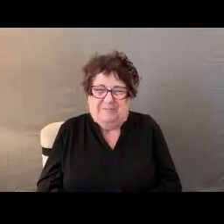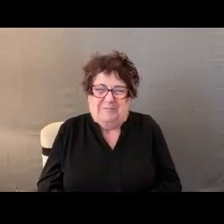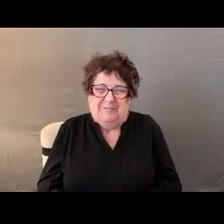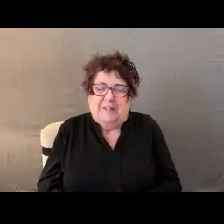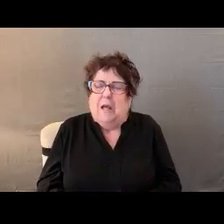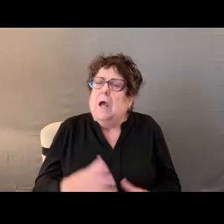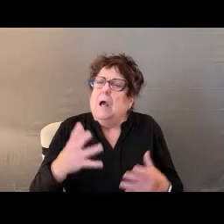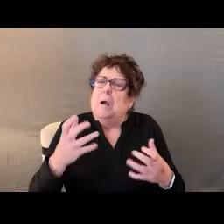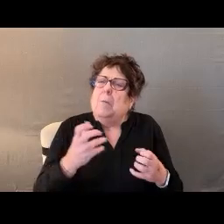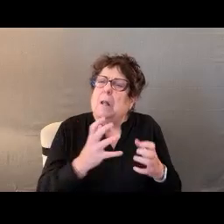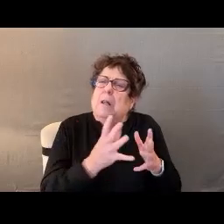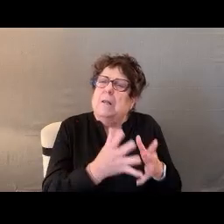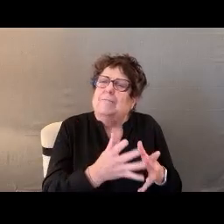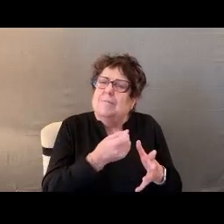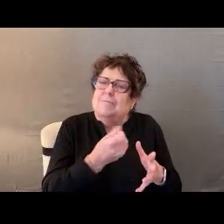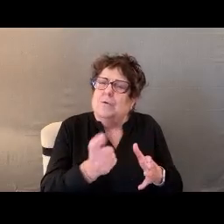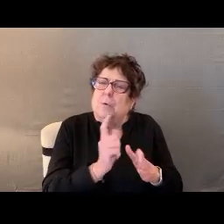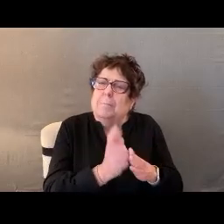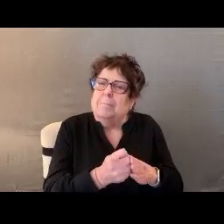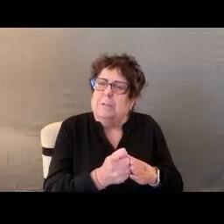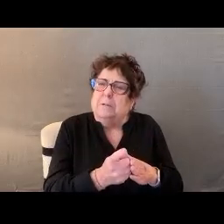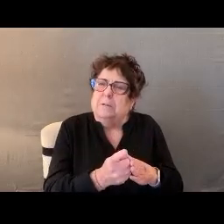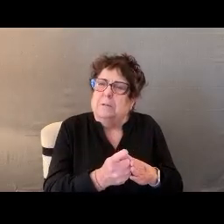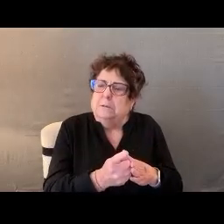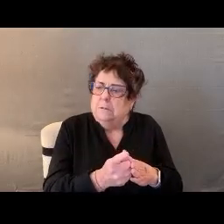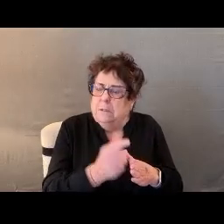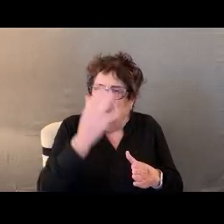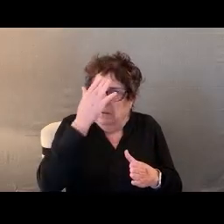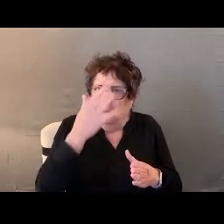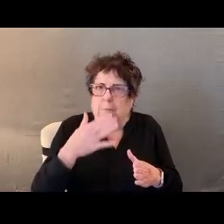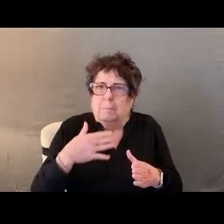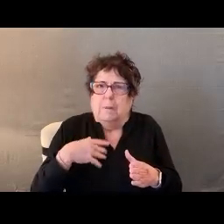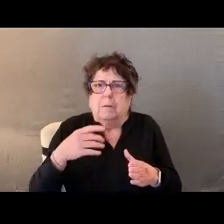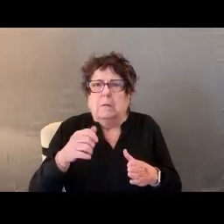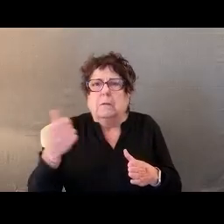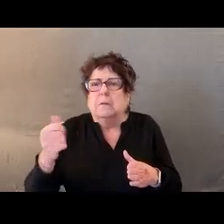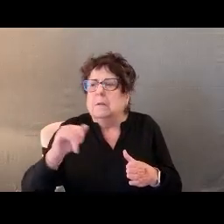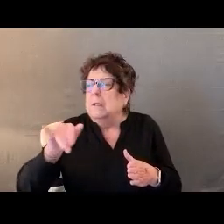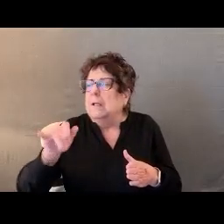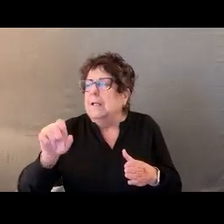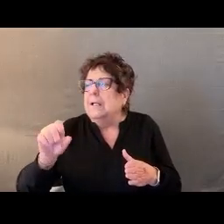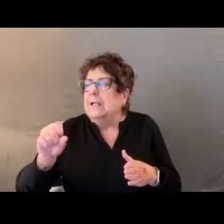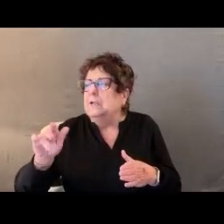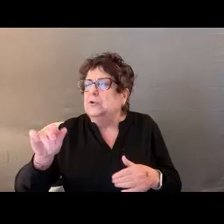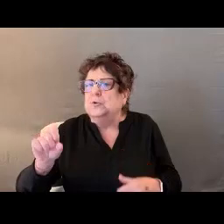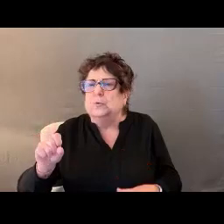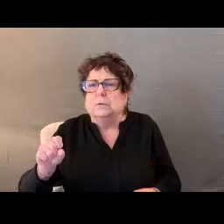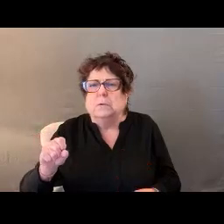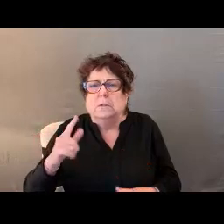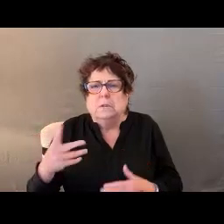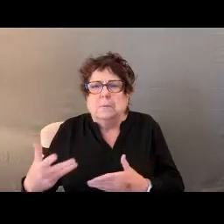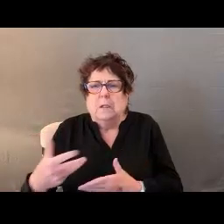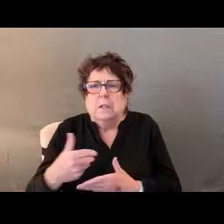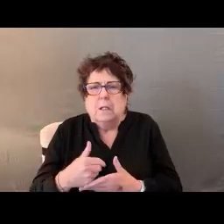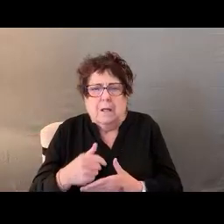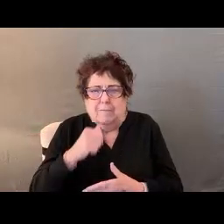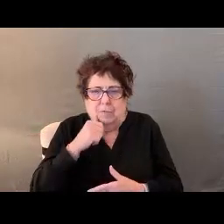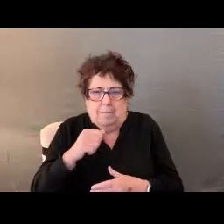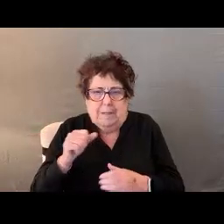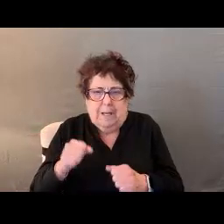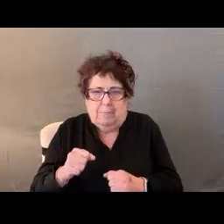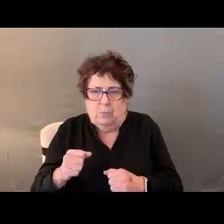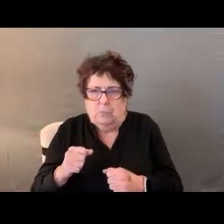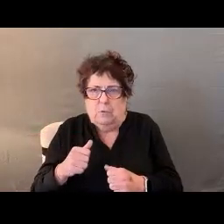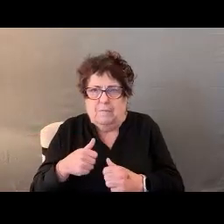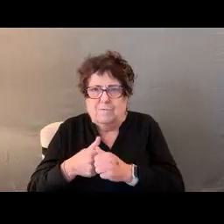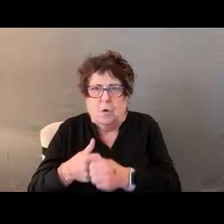to see, I know my colleague Jesus has been collecting. I haven't been able to follow the chat a lot. So